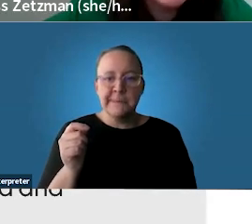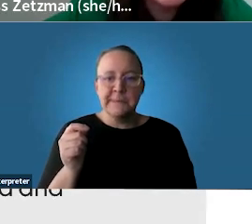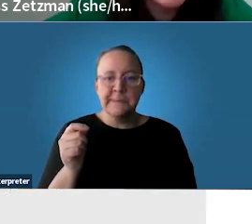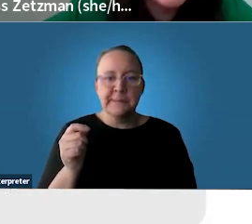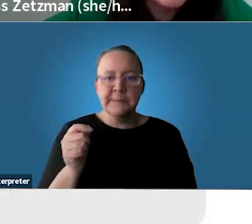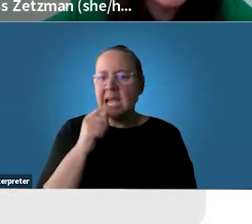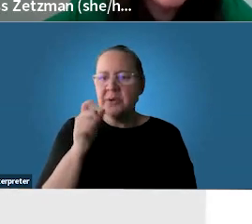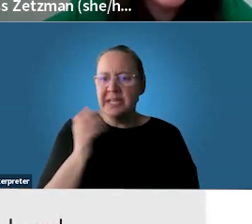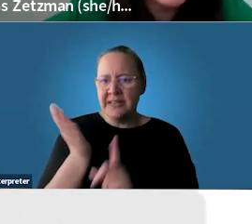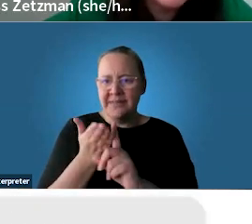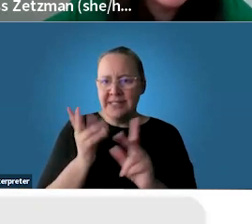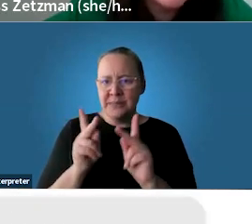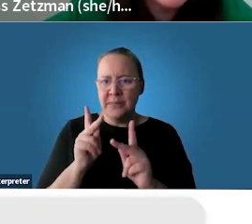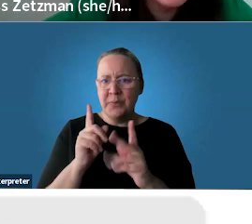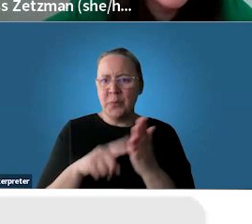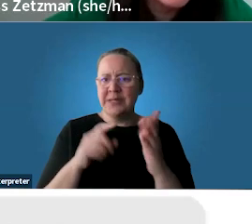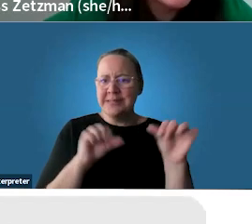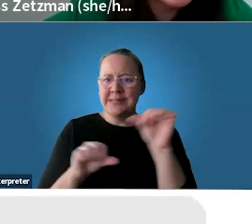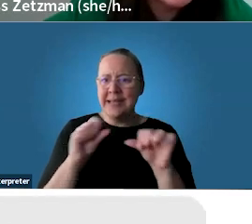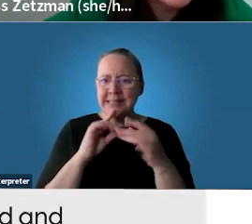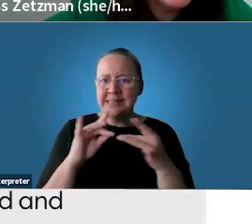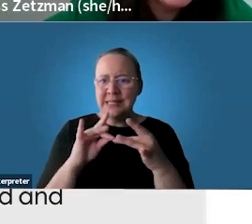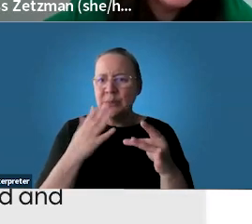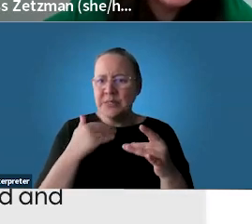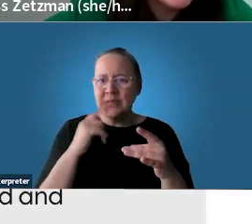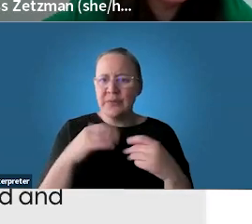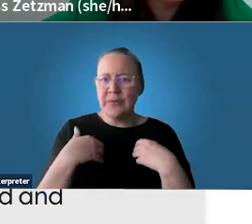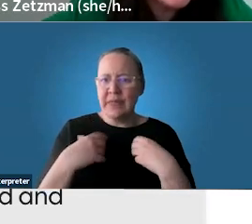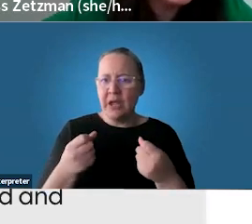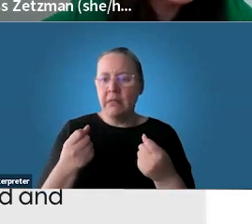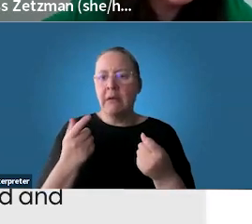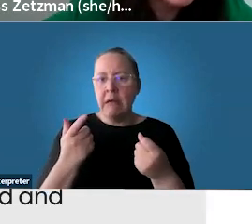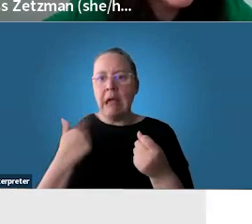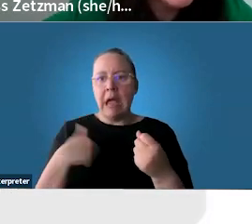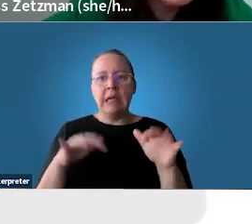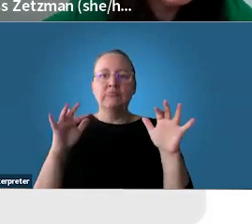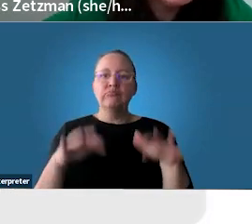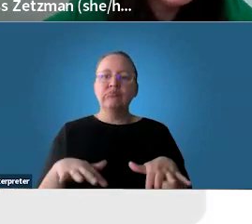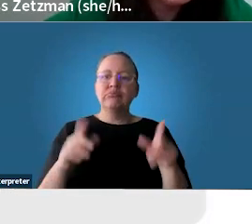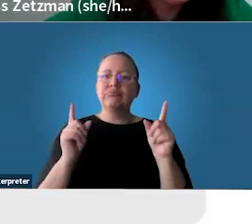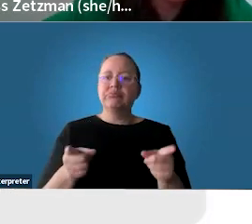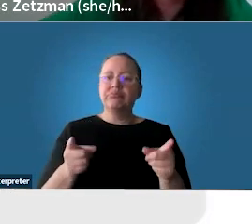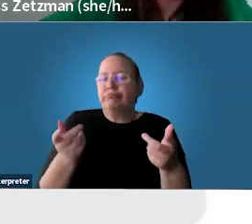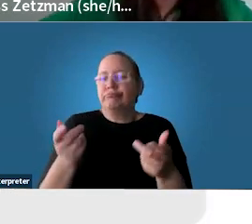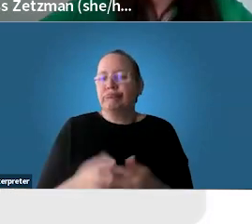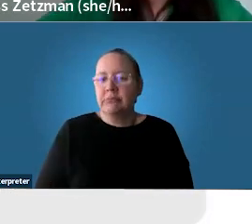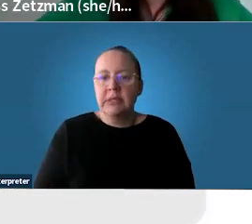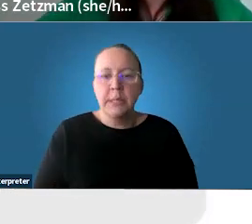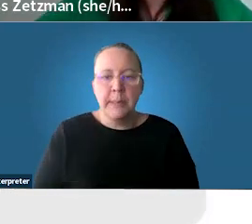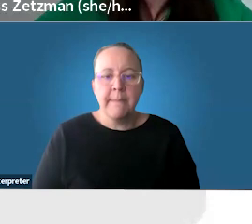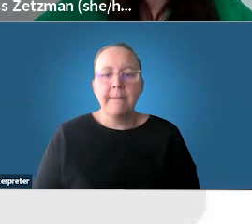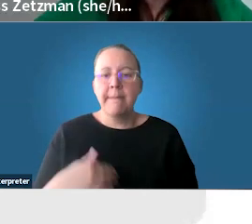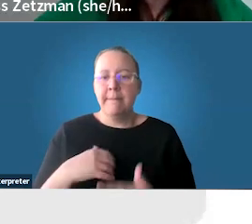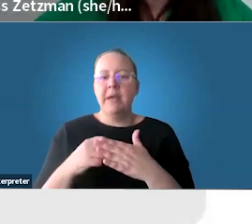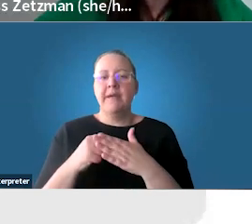I don't need to convince people what science says or what's best for their health. I can relax fully. My foundation